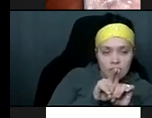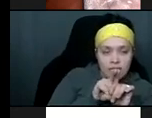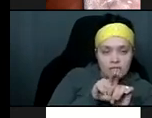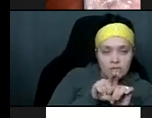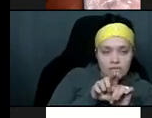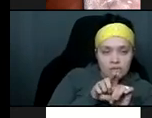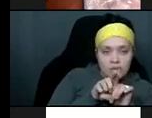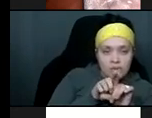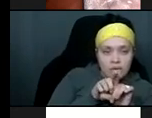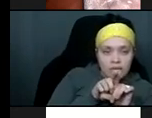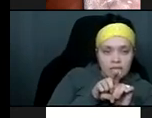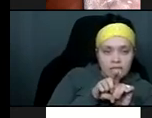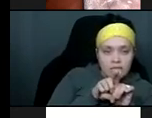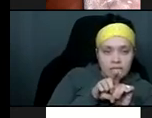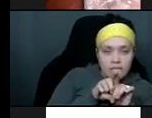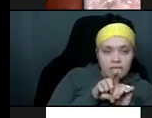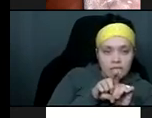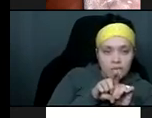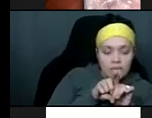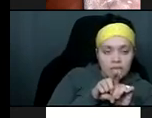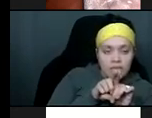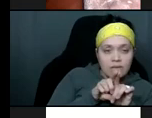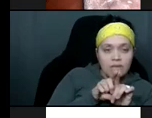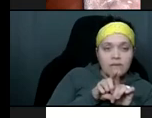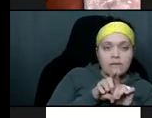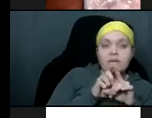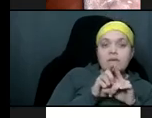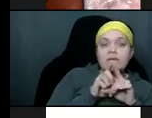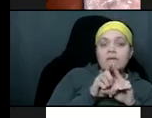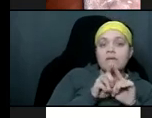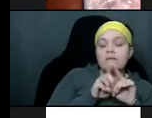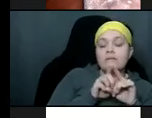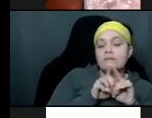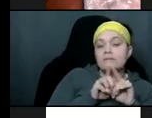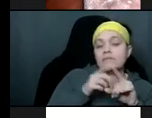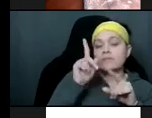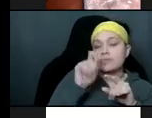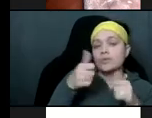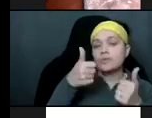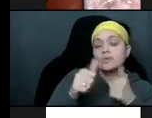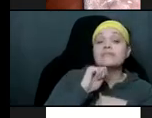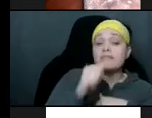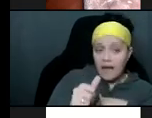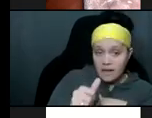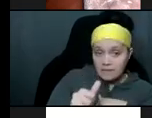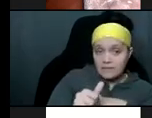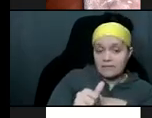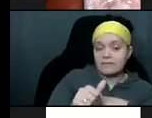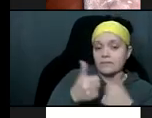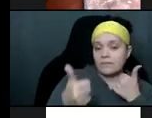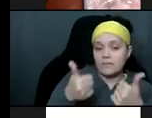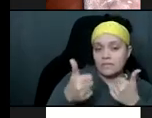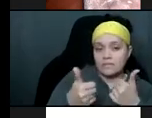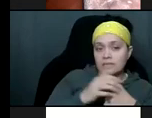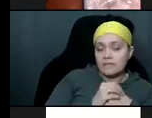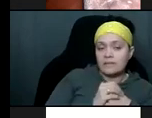but do we remember which of these were named for explorers? So the question is, which one is not then? Four are